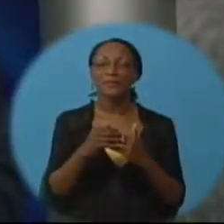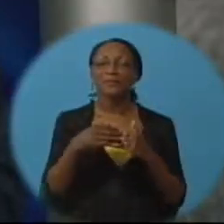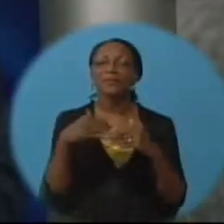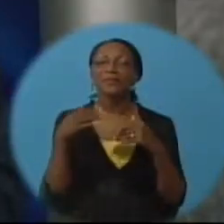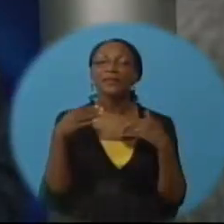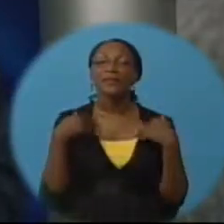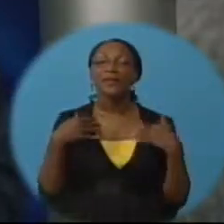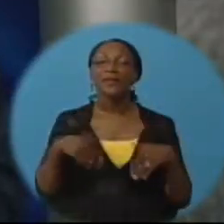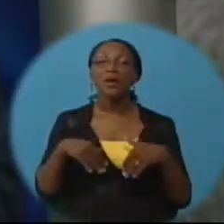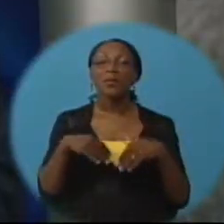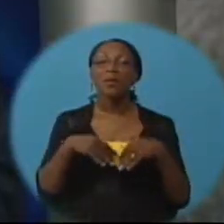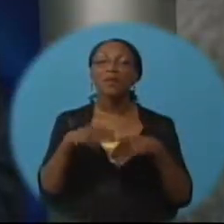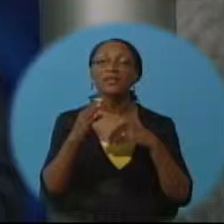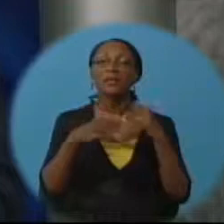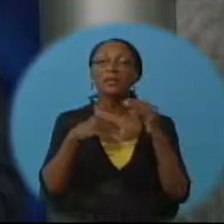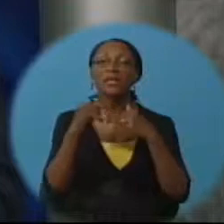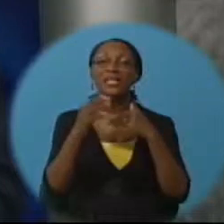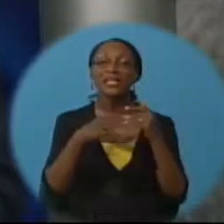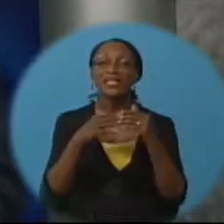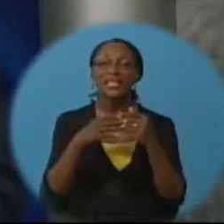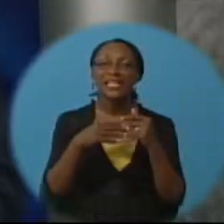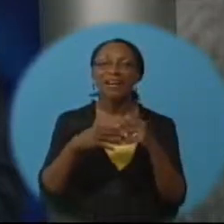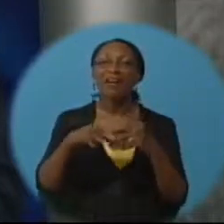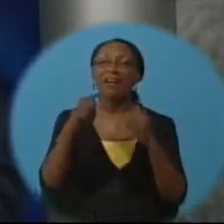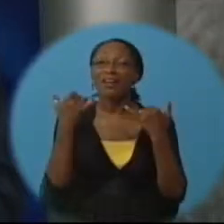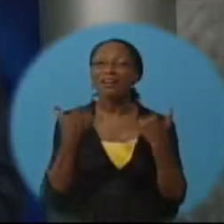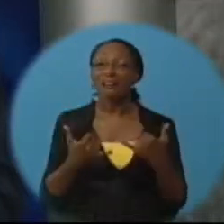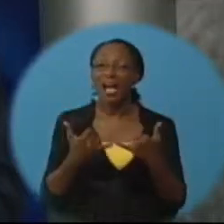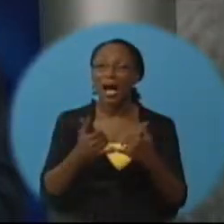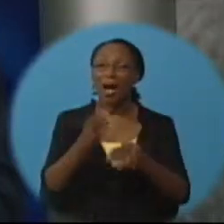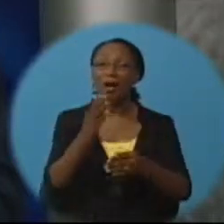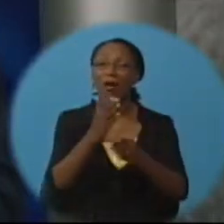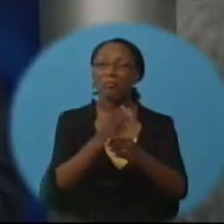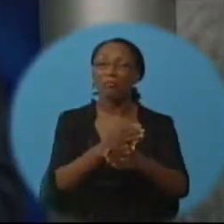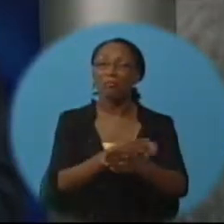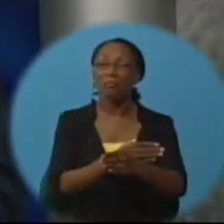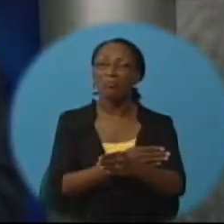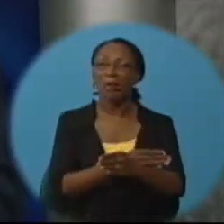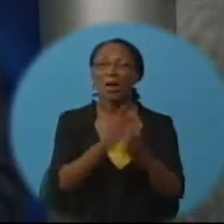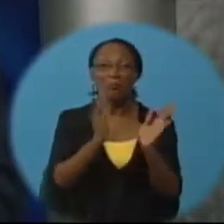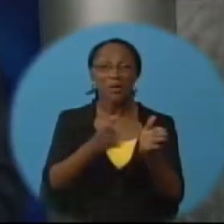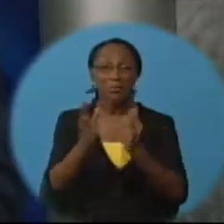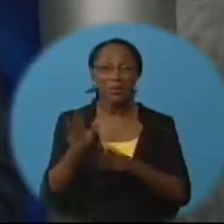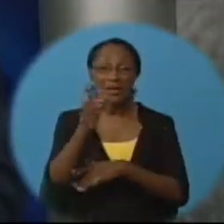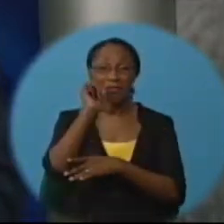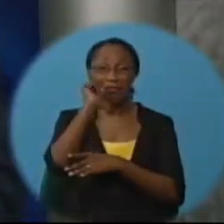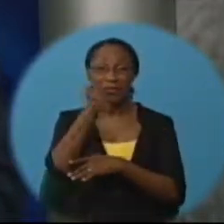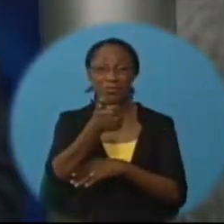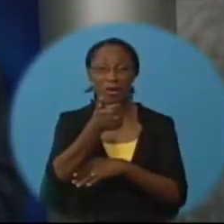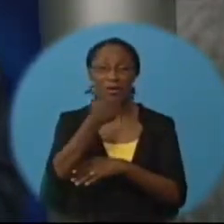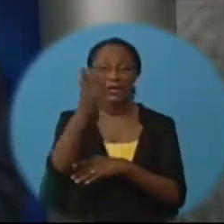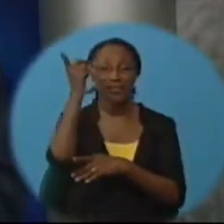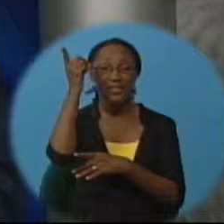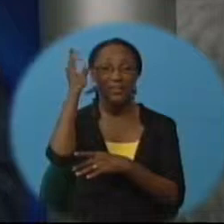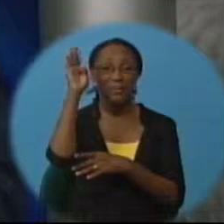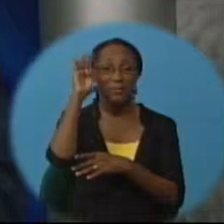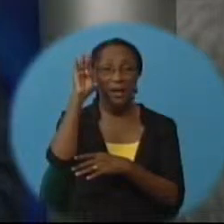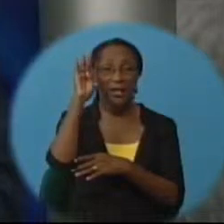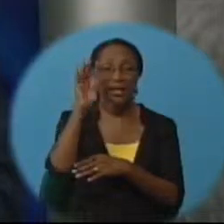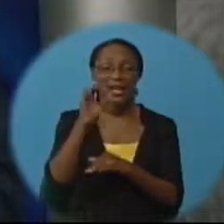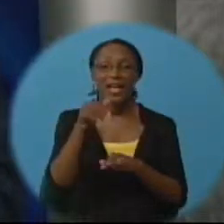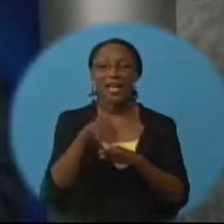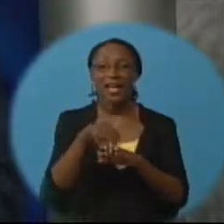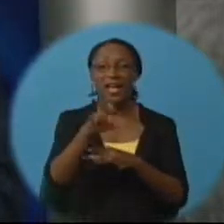bodybuilding heavyweights are at this hour going through their final preparations ahead of tomorrow's Darcy Beckles Classic at the Lloyd Erskine Sandyford